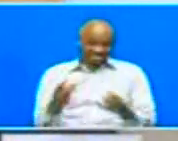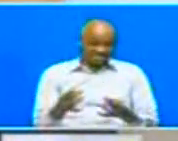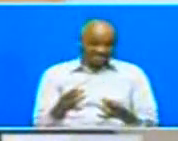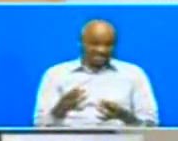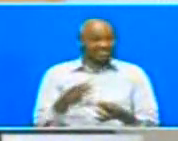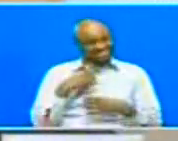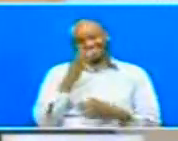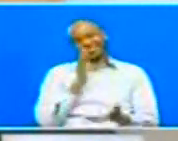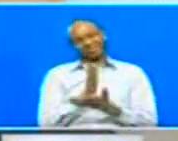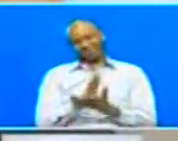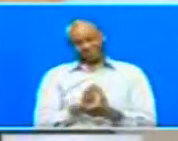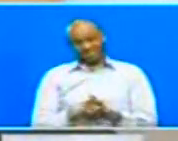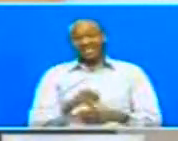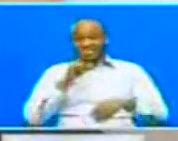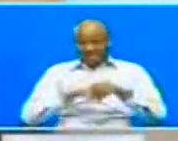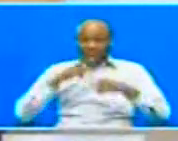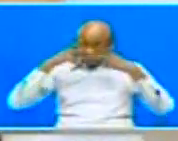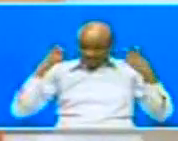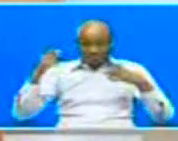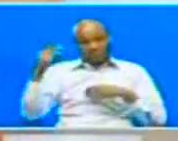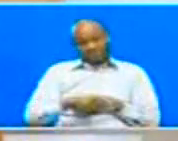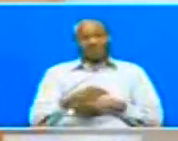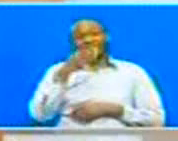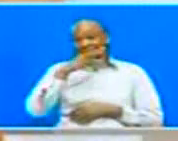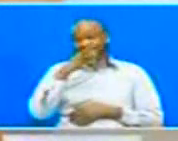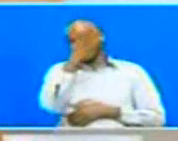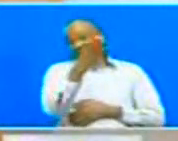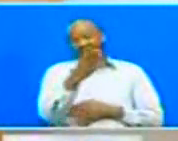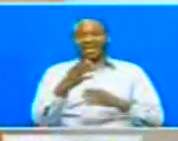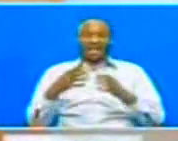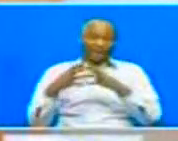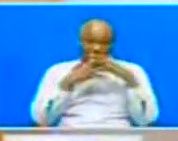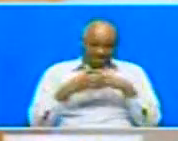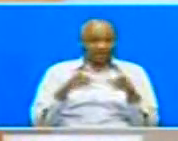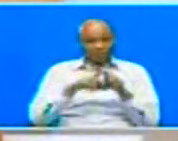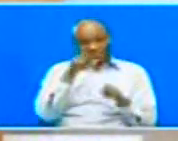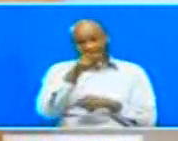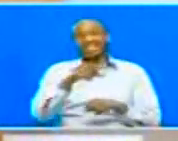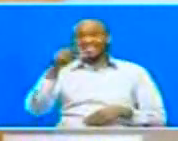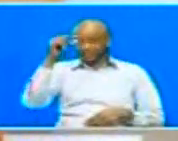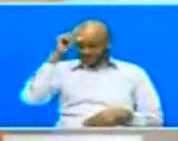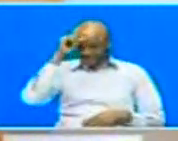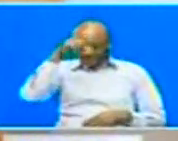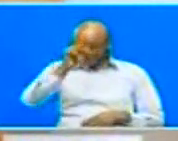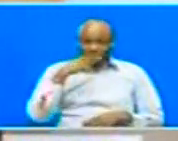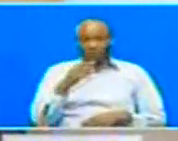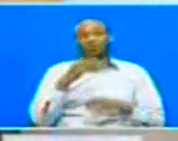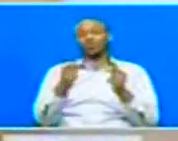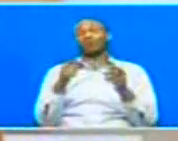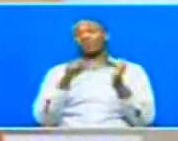when terrorist attacks happen in France, in the United States, and in Australia, And the governments are then forced to